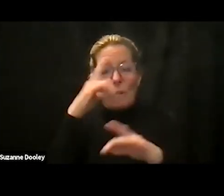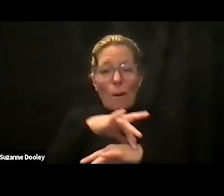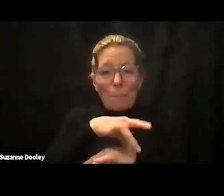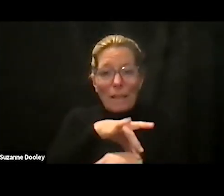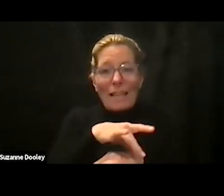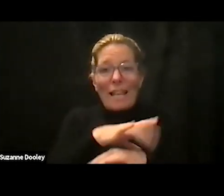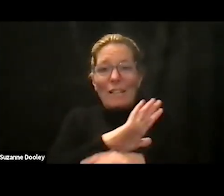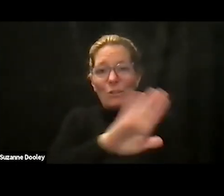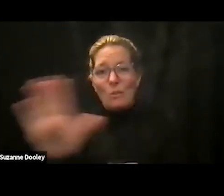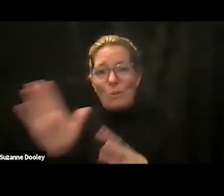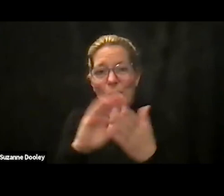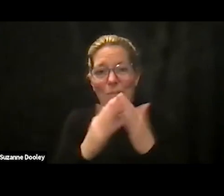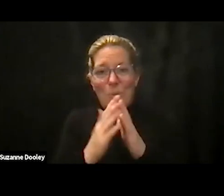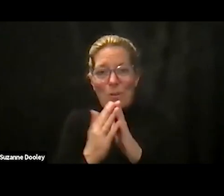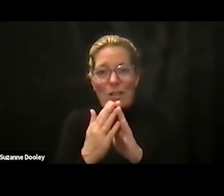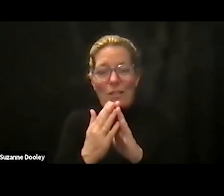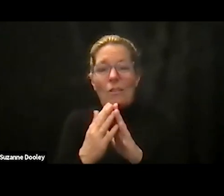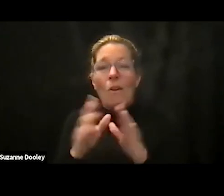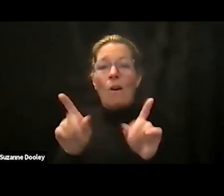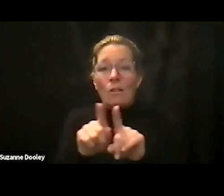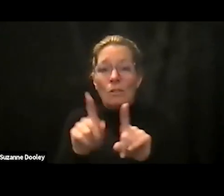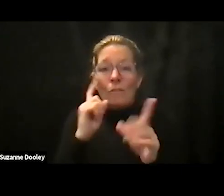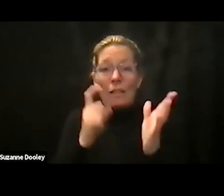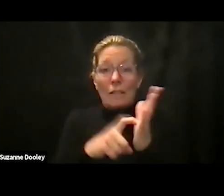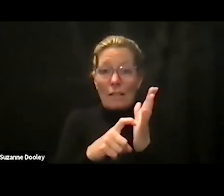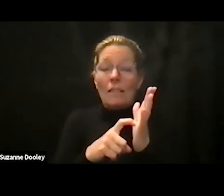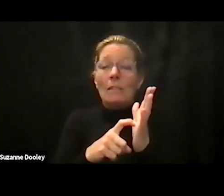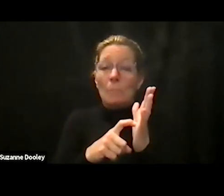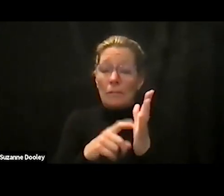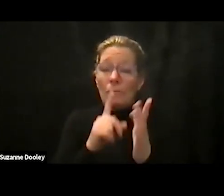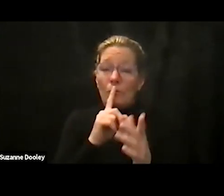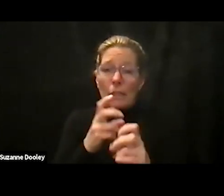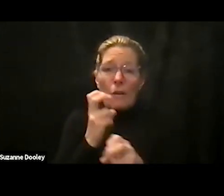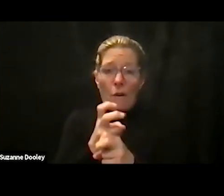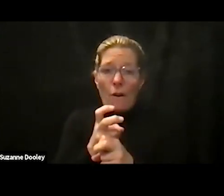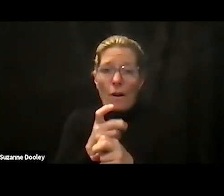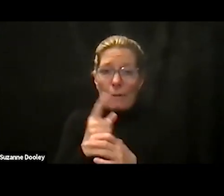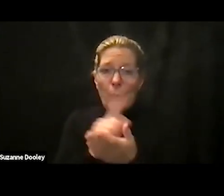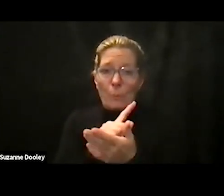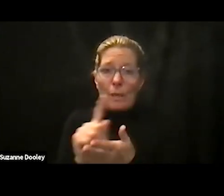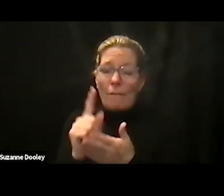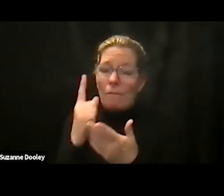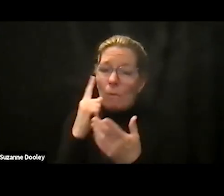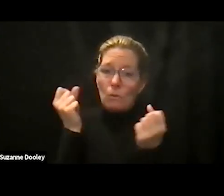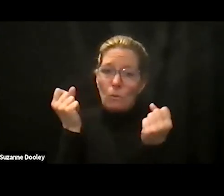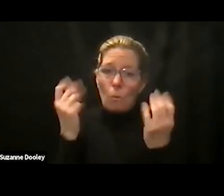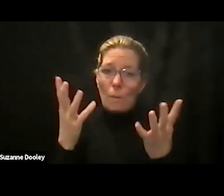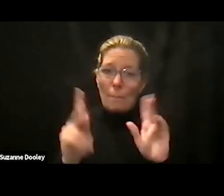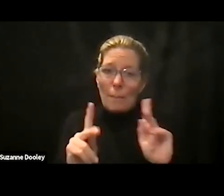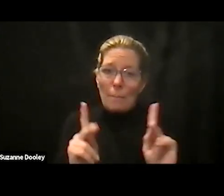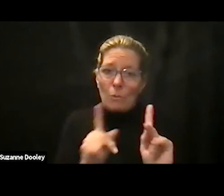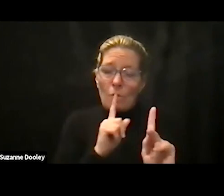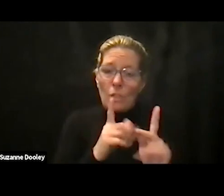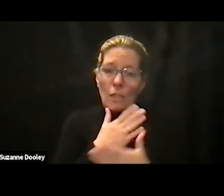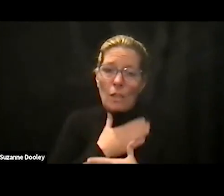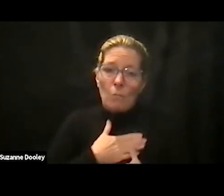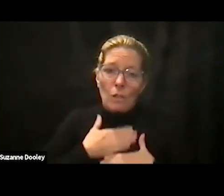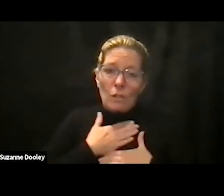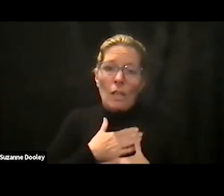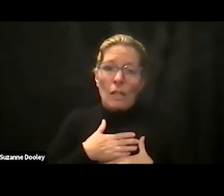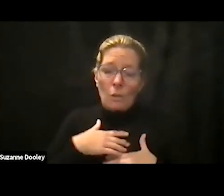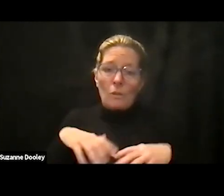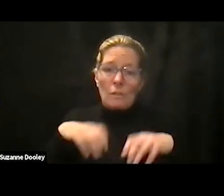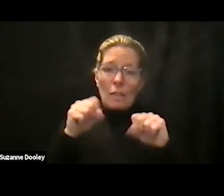communities. We also recognize that it's been a hard and tough week for so many people. So we appreciate you making the